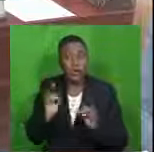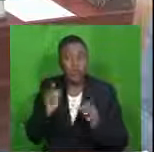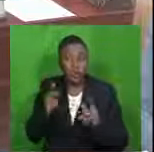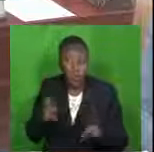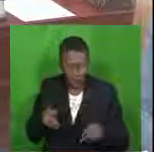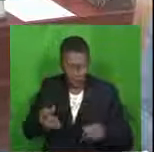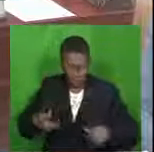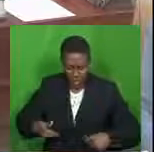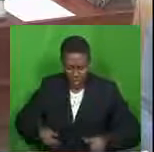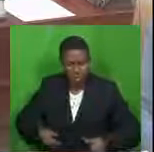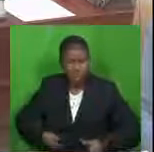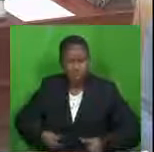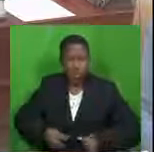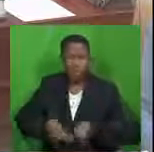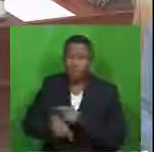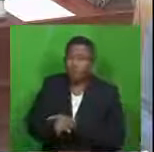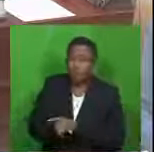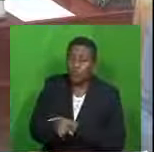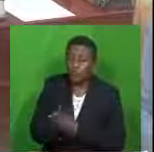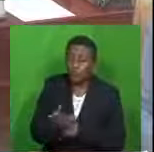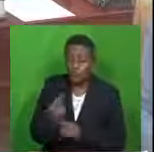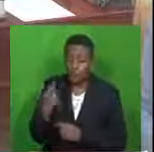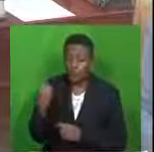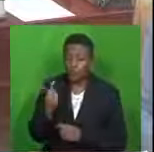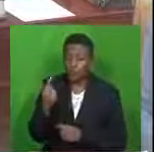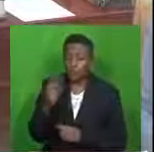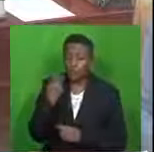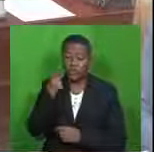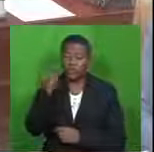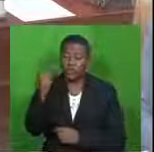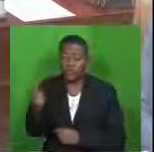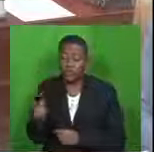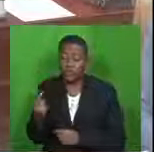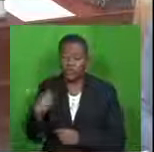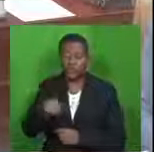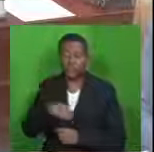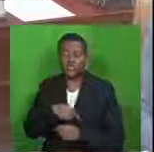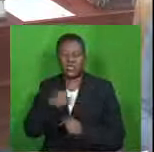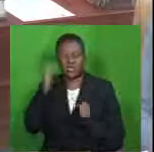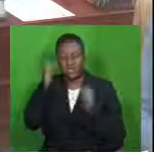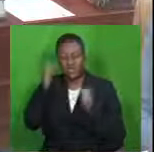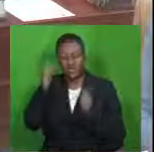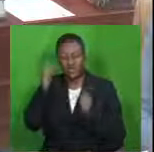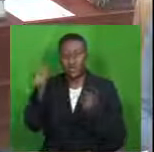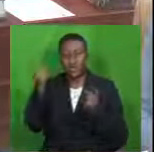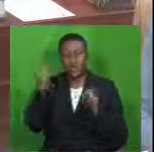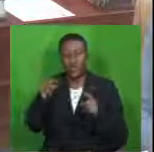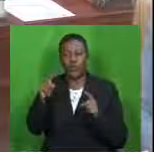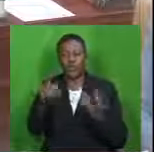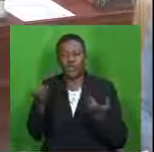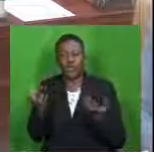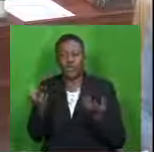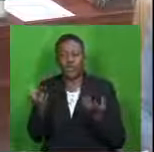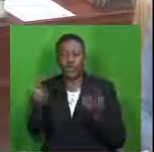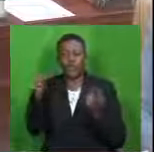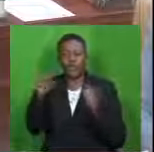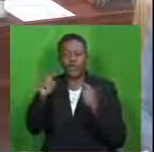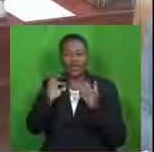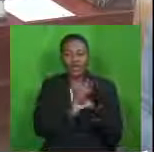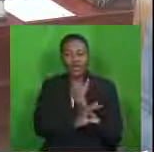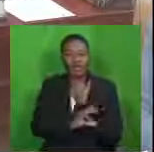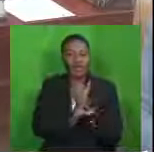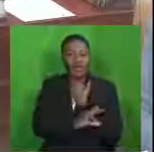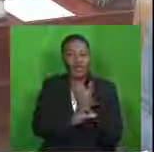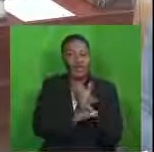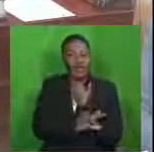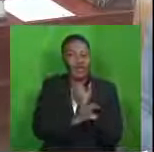Mr. Speaker, as I've said, you only see us take it seriously when foreign scouts come into a region. Then